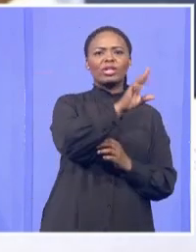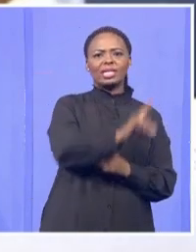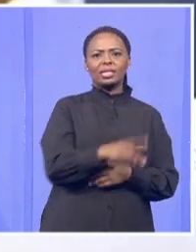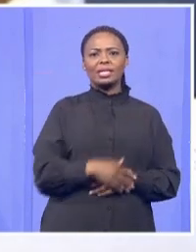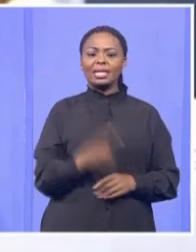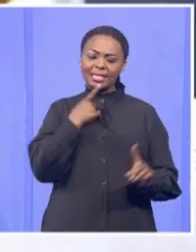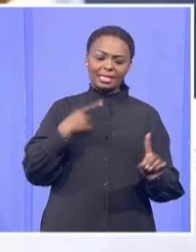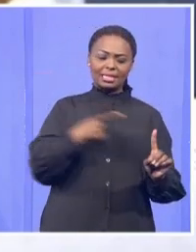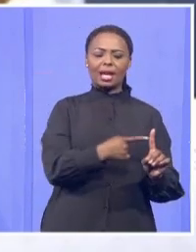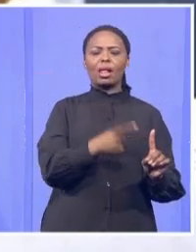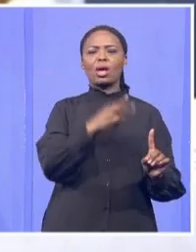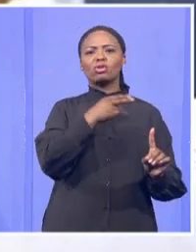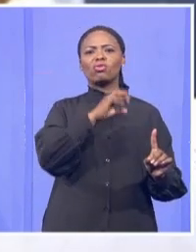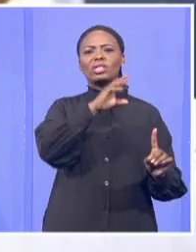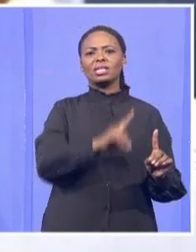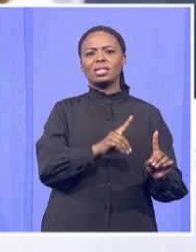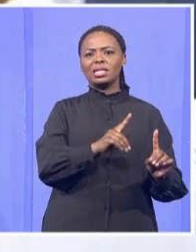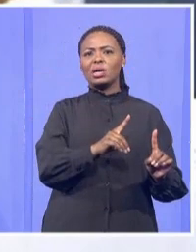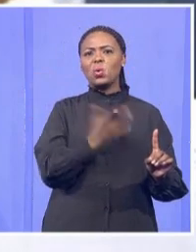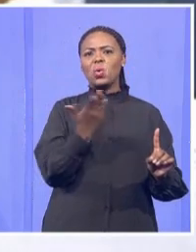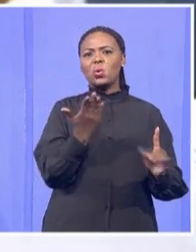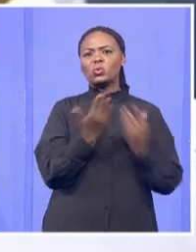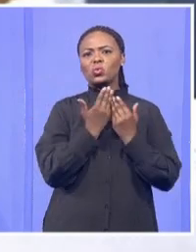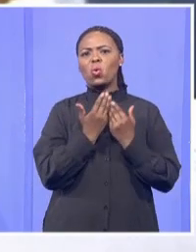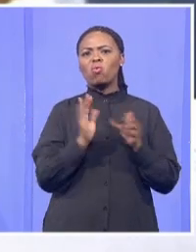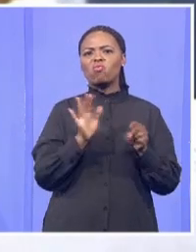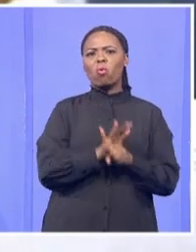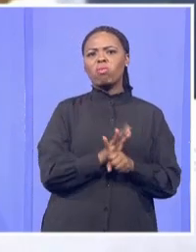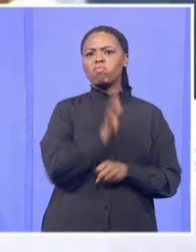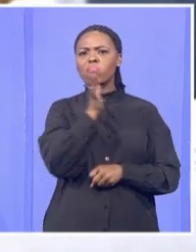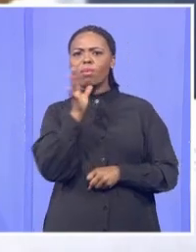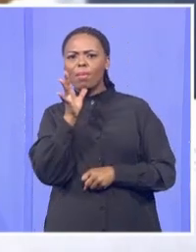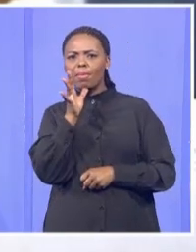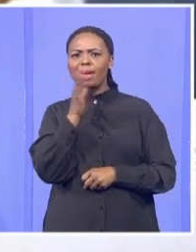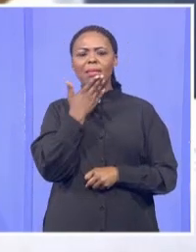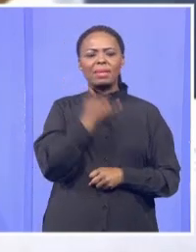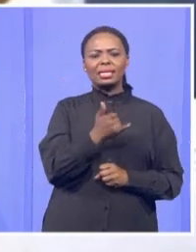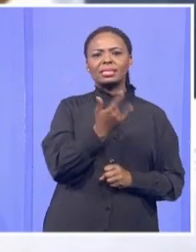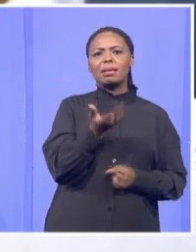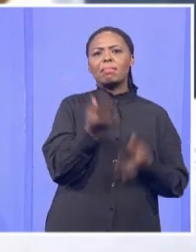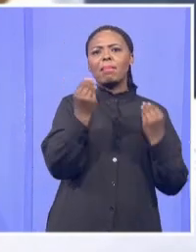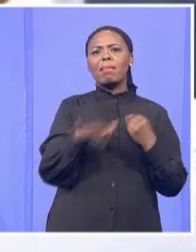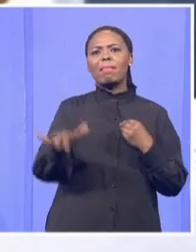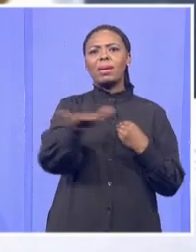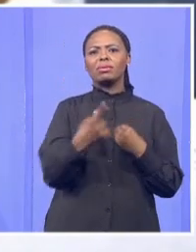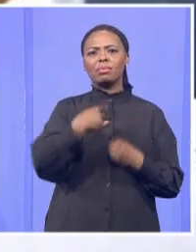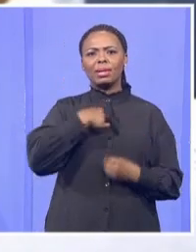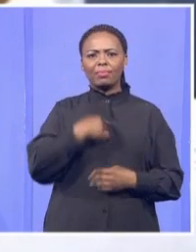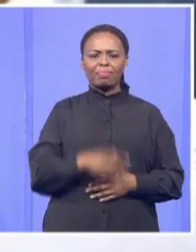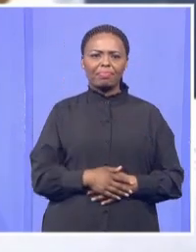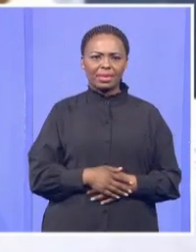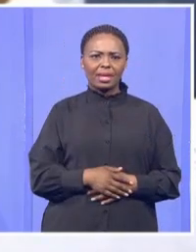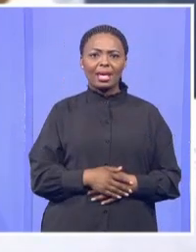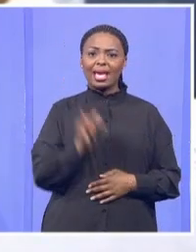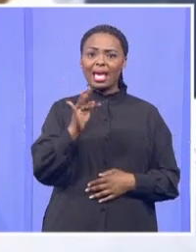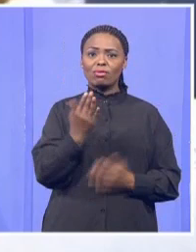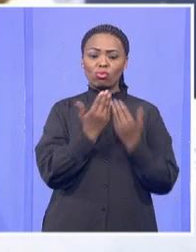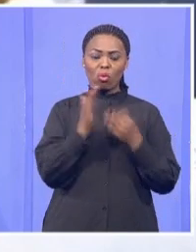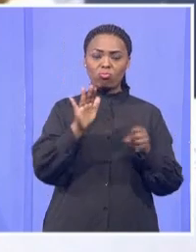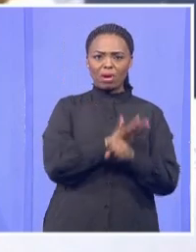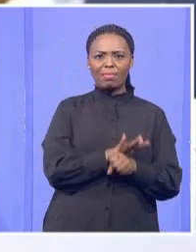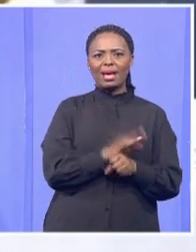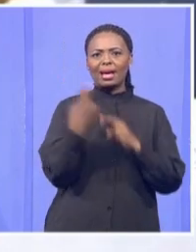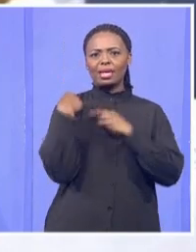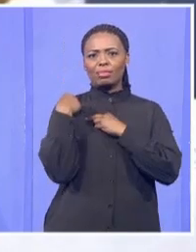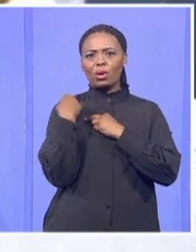you find a placement for me? And that's our argument, that if the school is full, that responsibility must